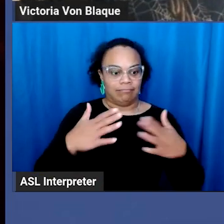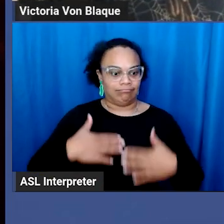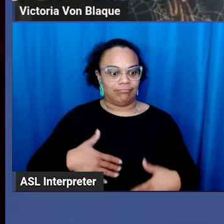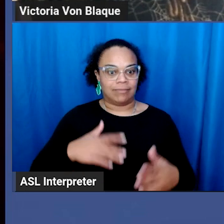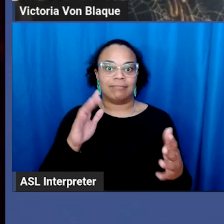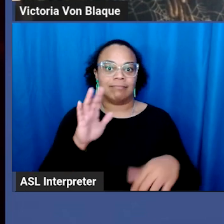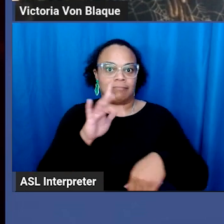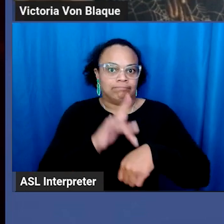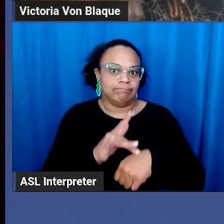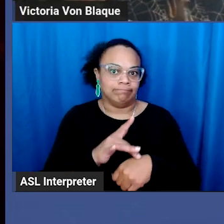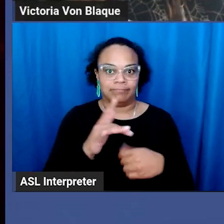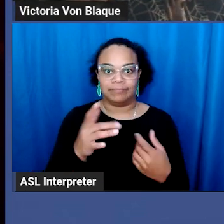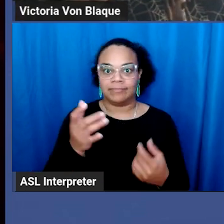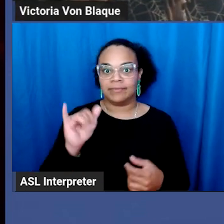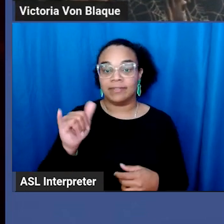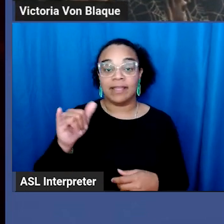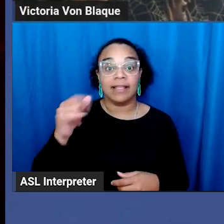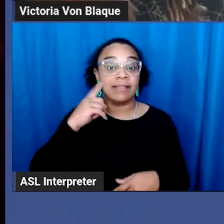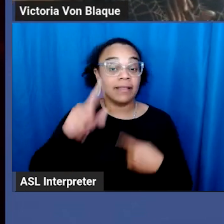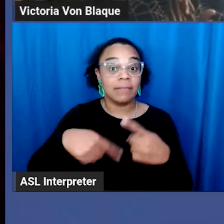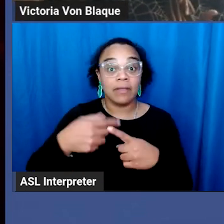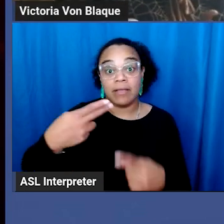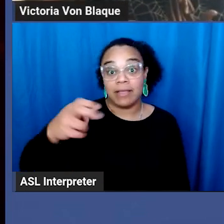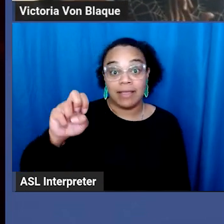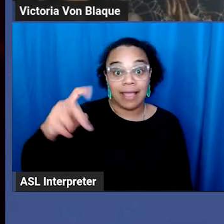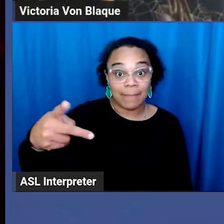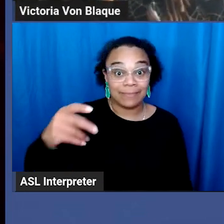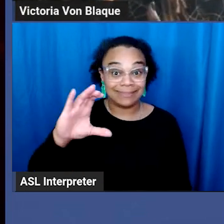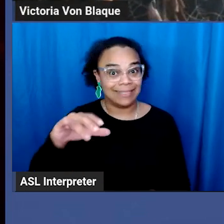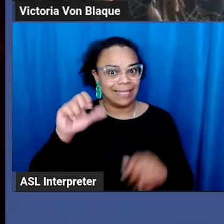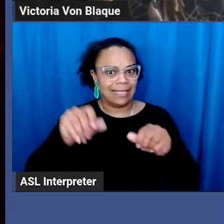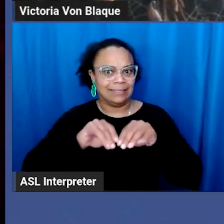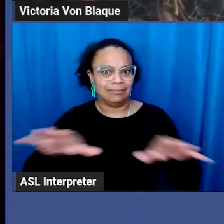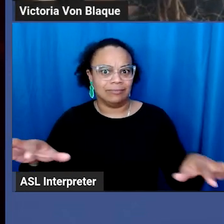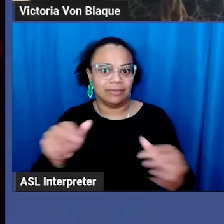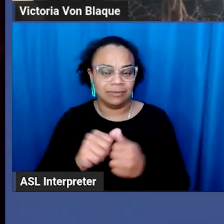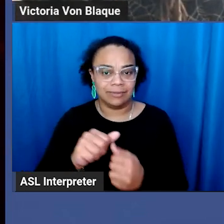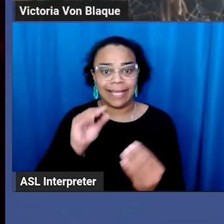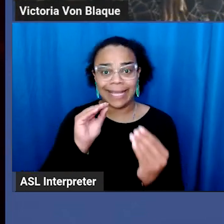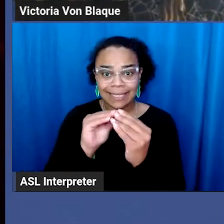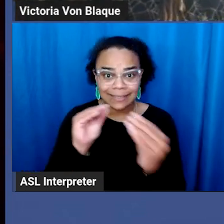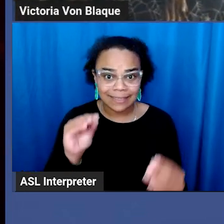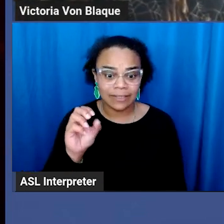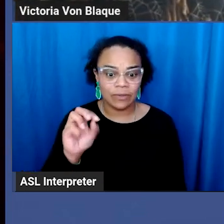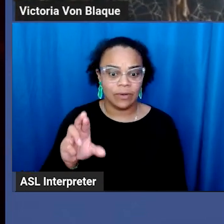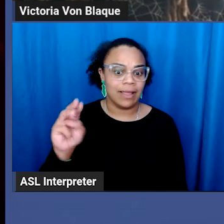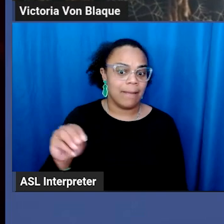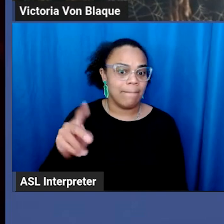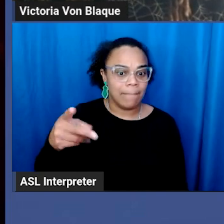was hepatitis C, kissing, or mpox.